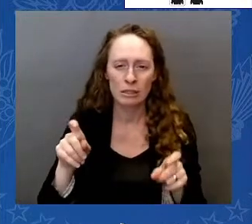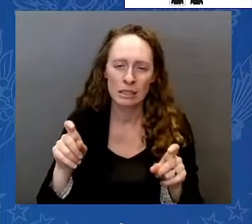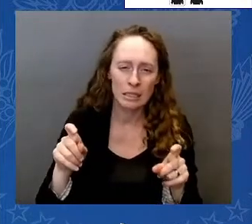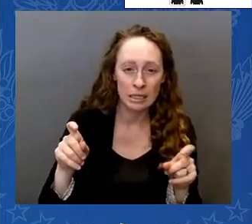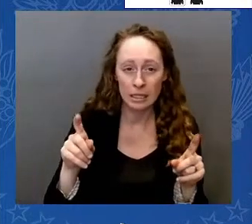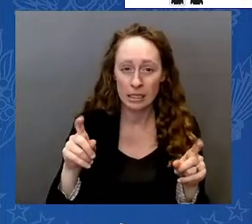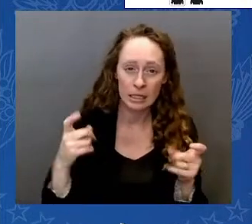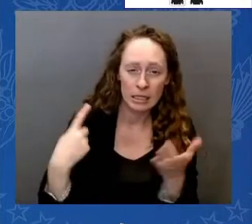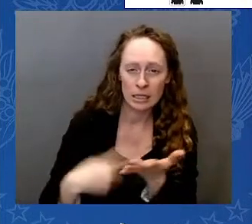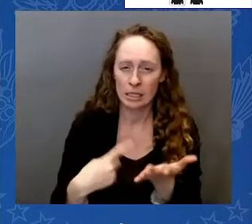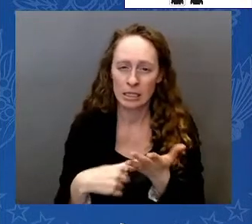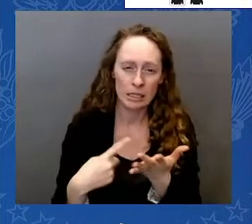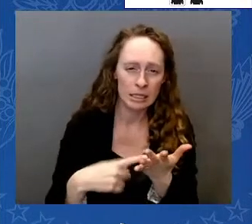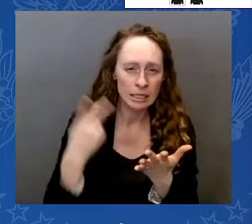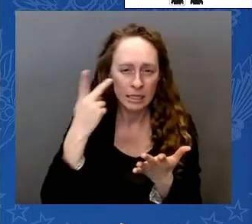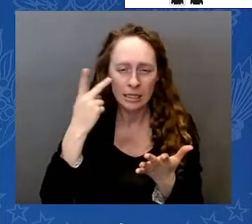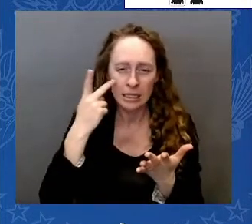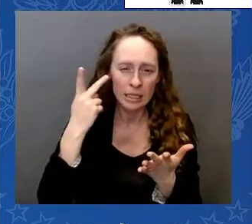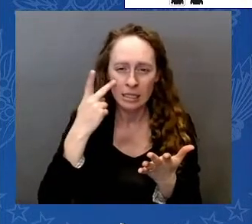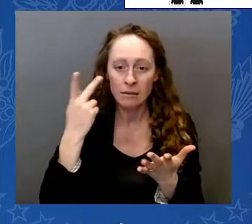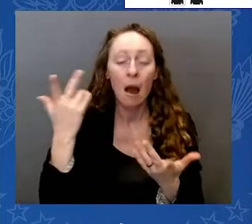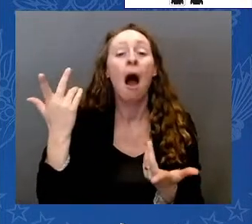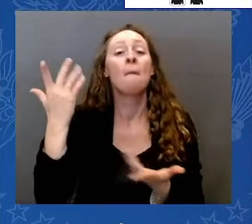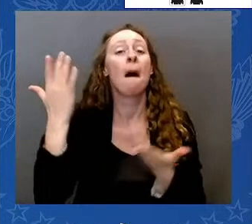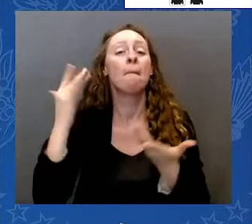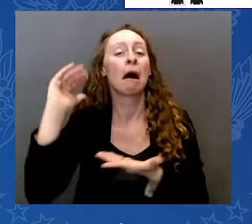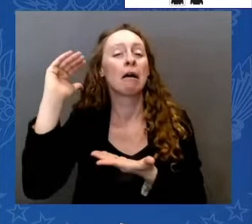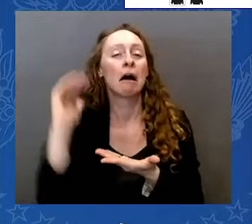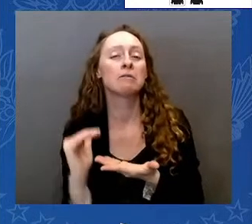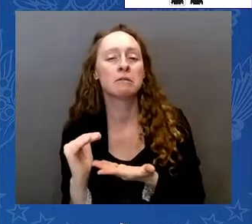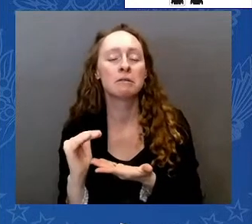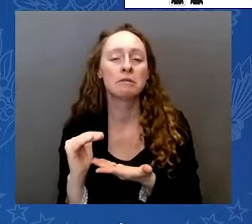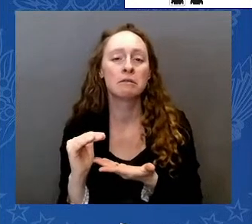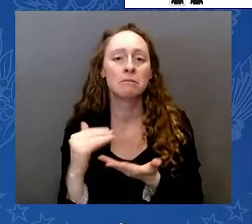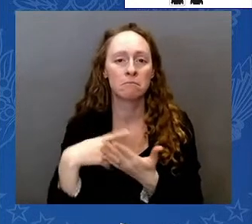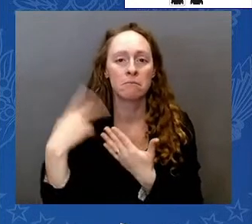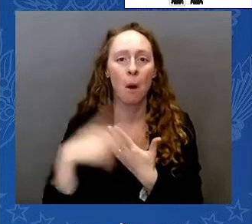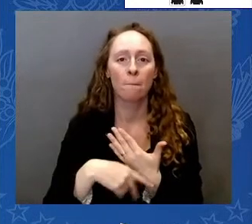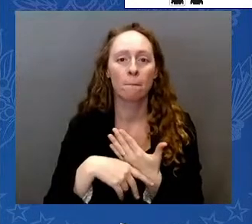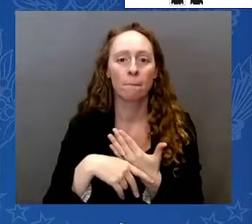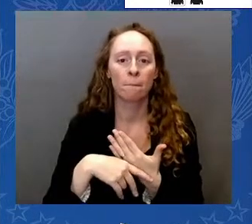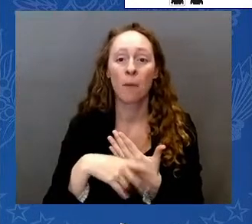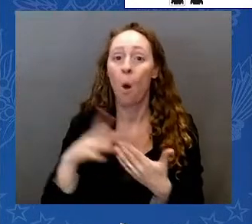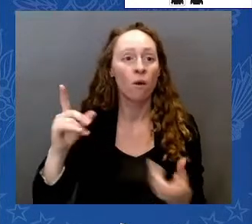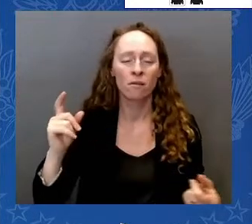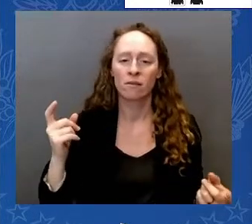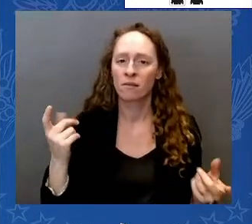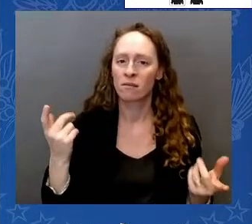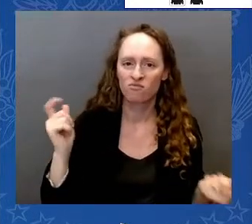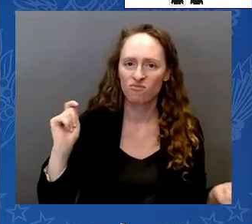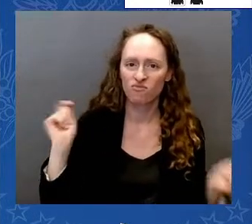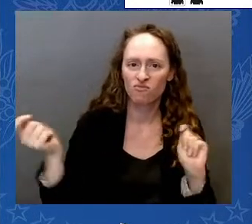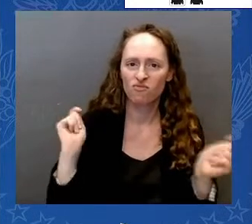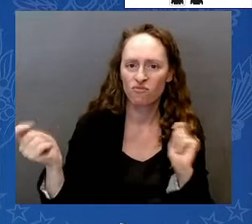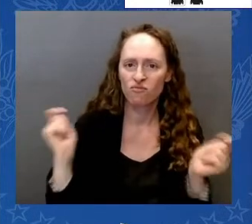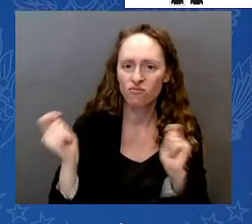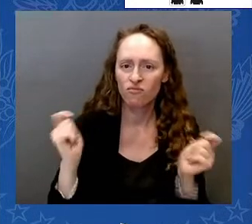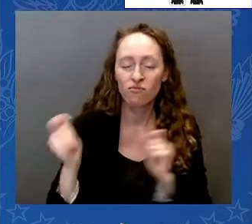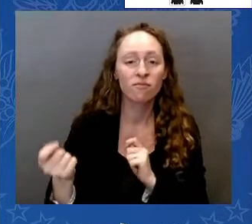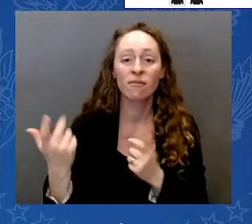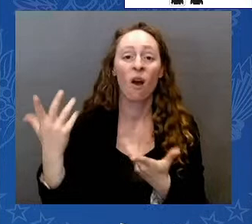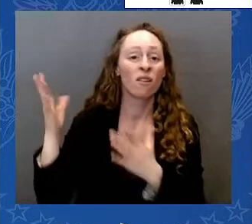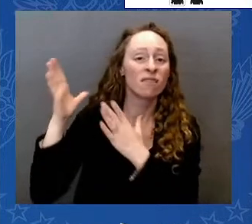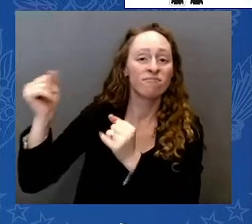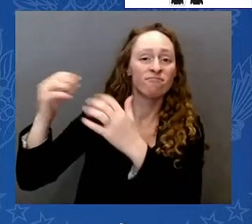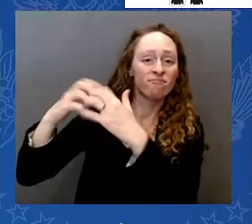eliminate, or vote for Medicare and Social Security again. What do you think is going to happen? What do you